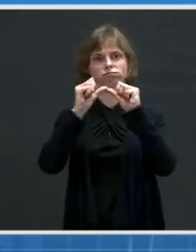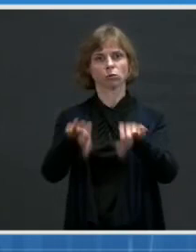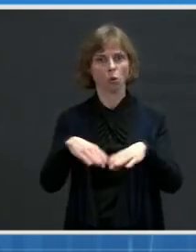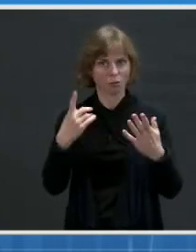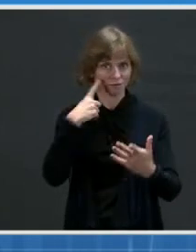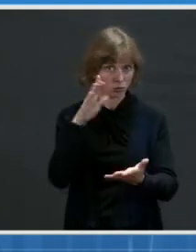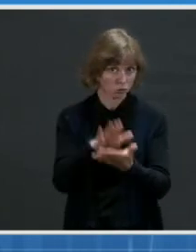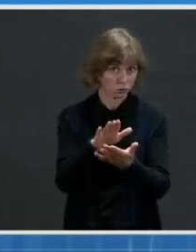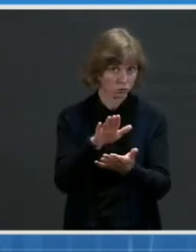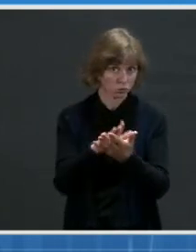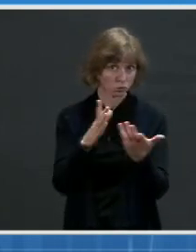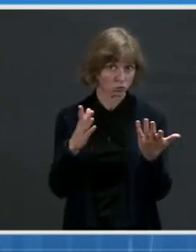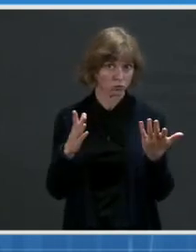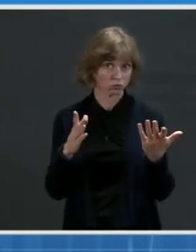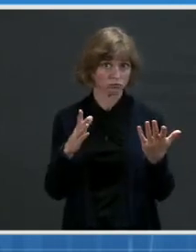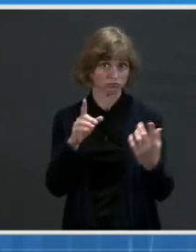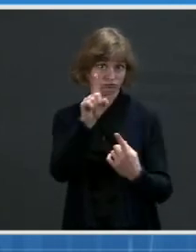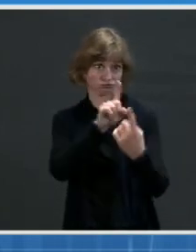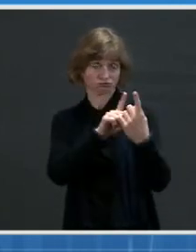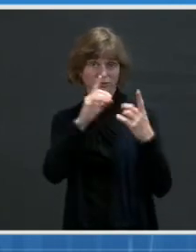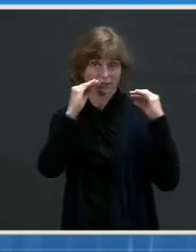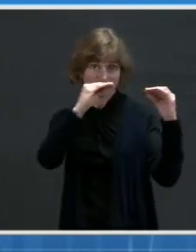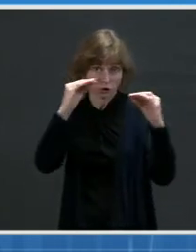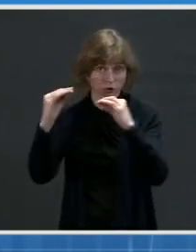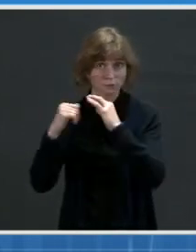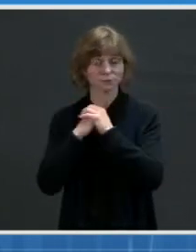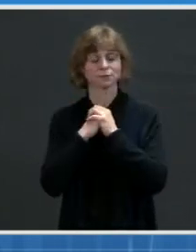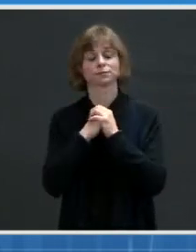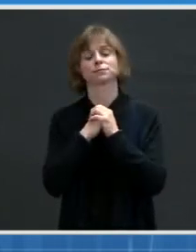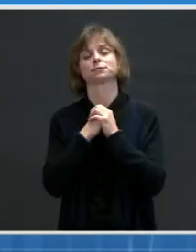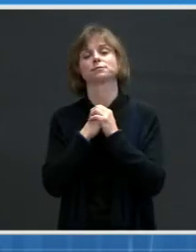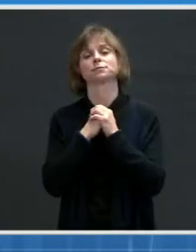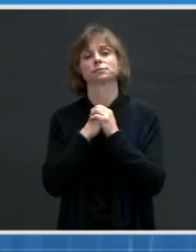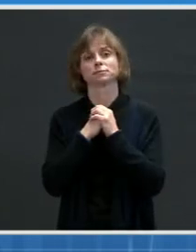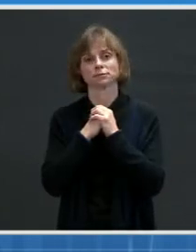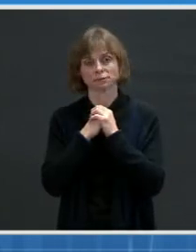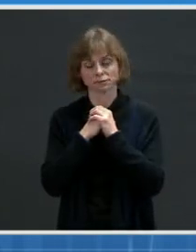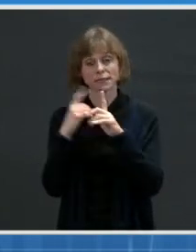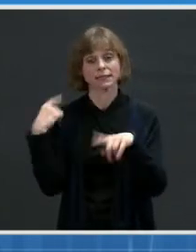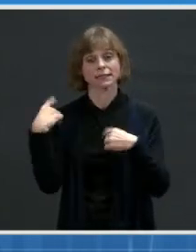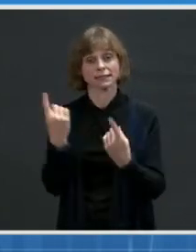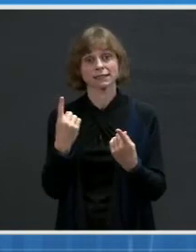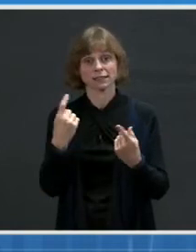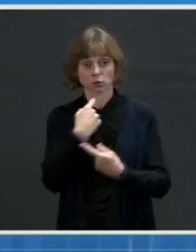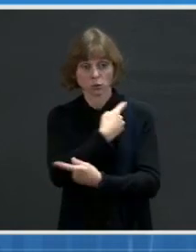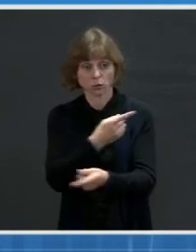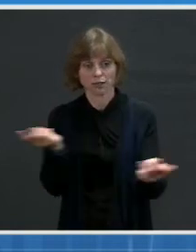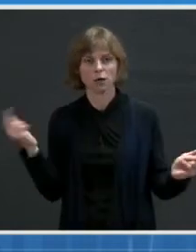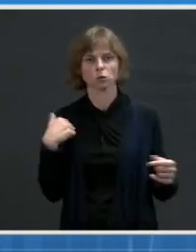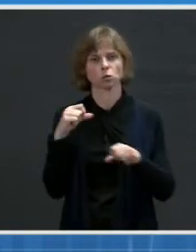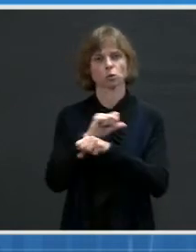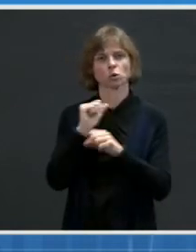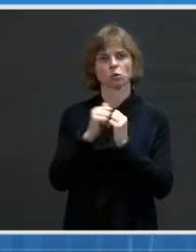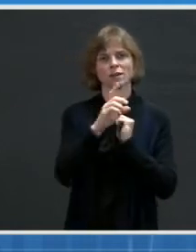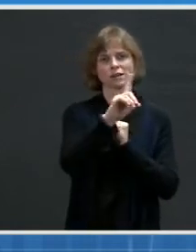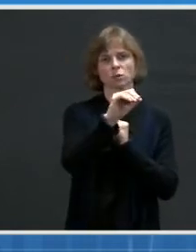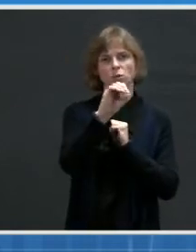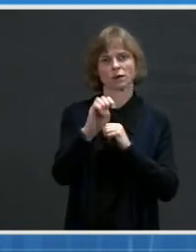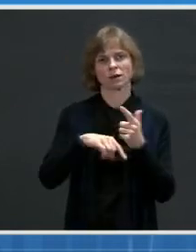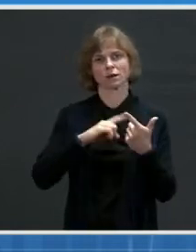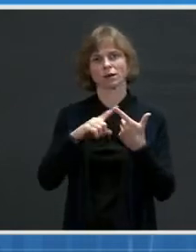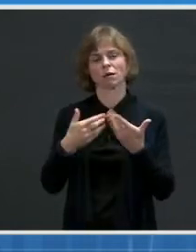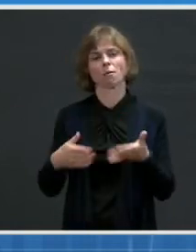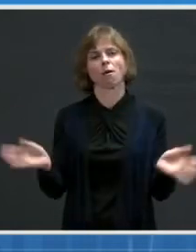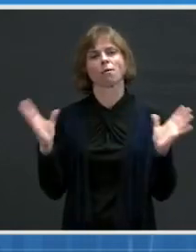instruction. Since the release of this strategy, we have been working closely with the Department of Education, public health partners, and